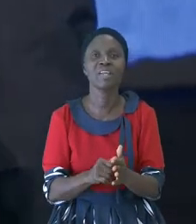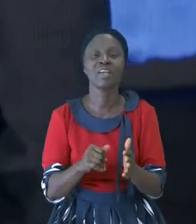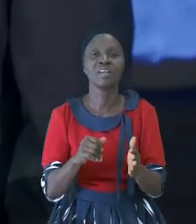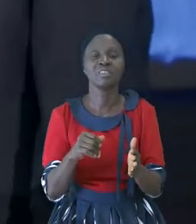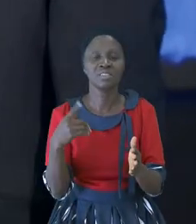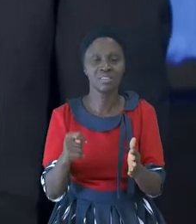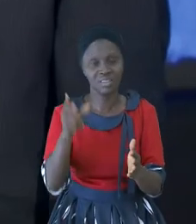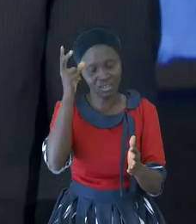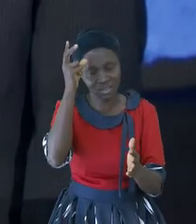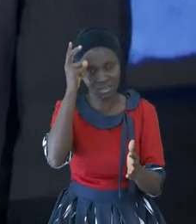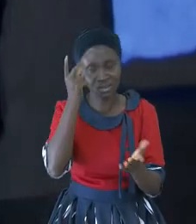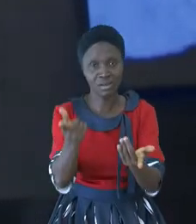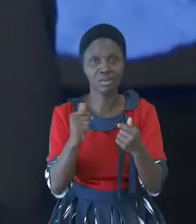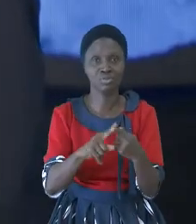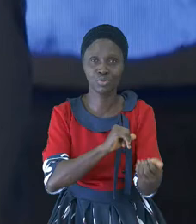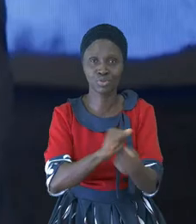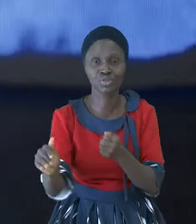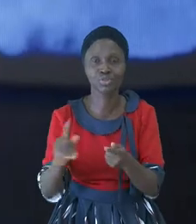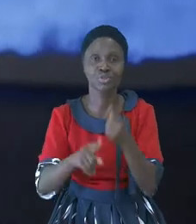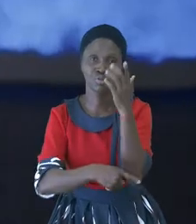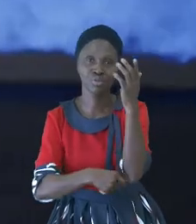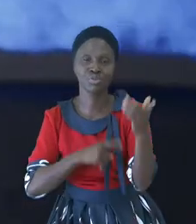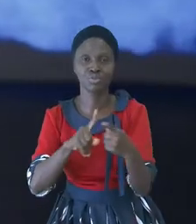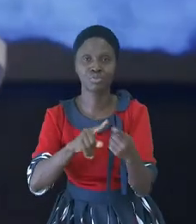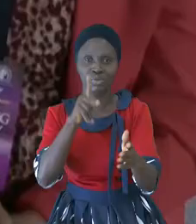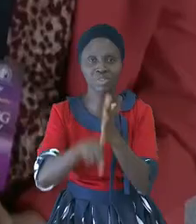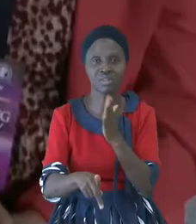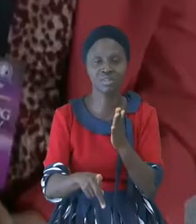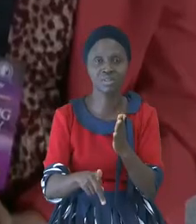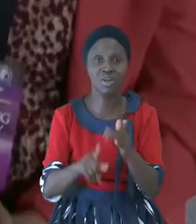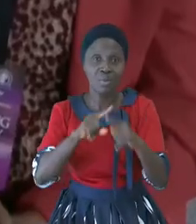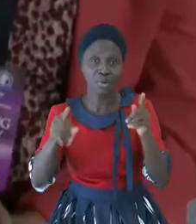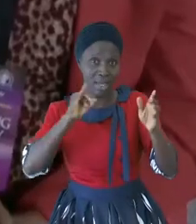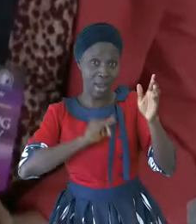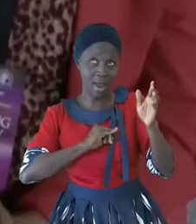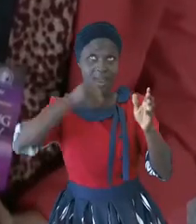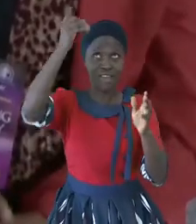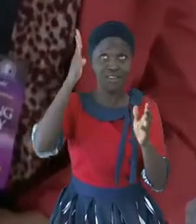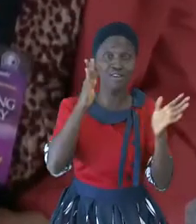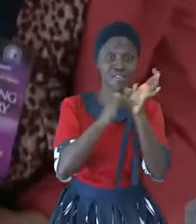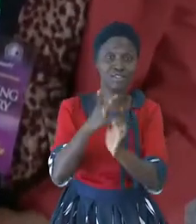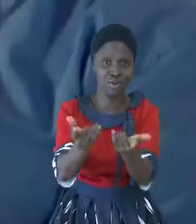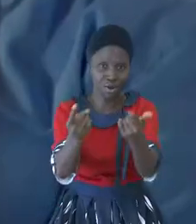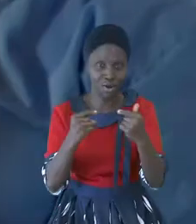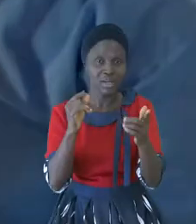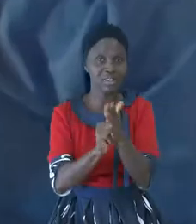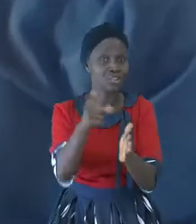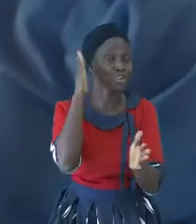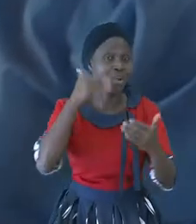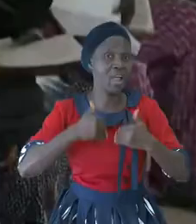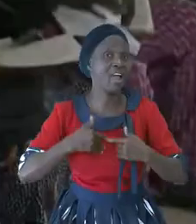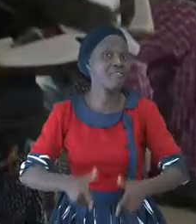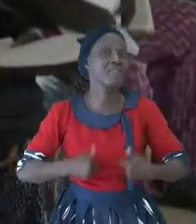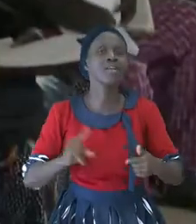destroy. But I am come that you may have life. Where are you there? That you may have life and have